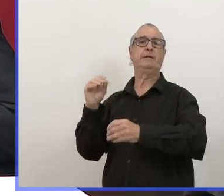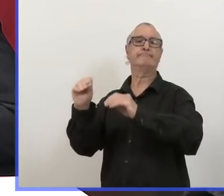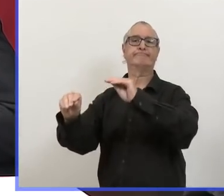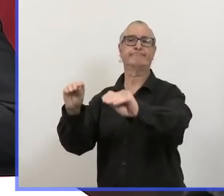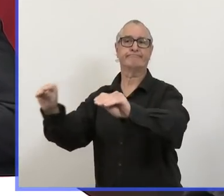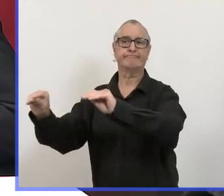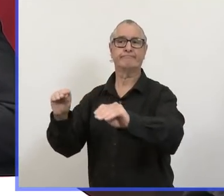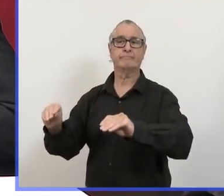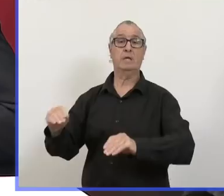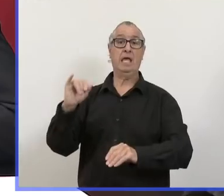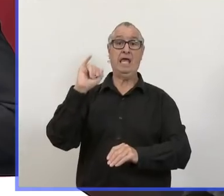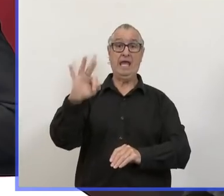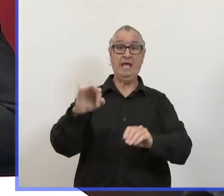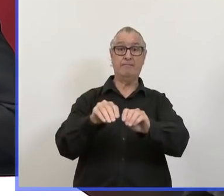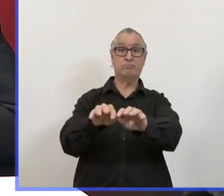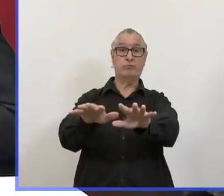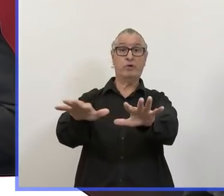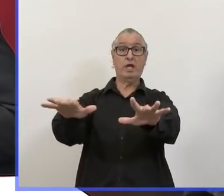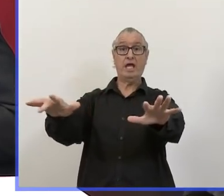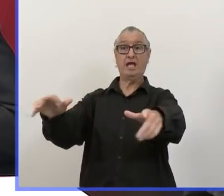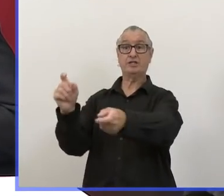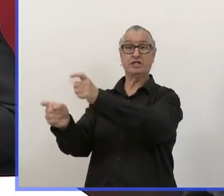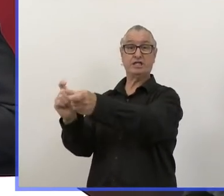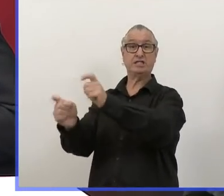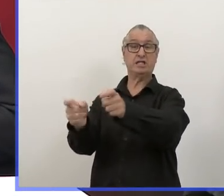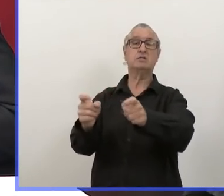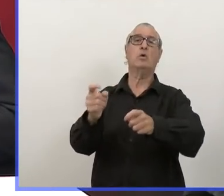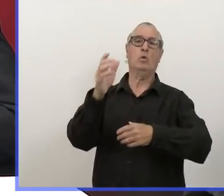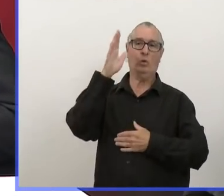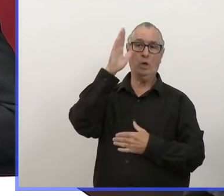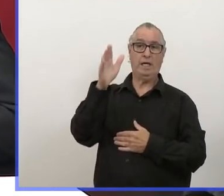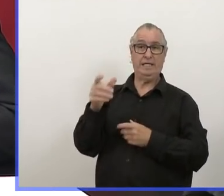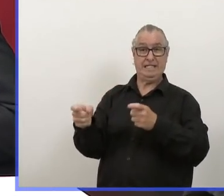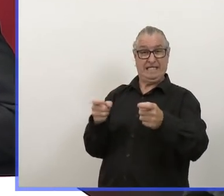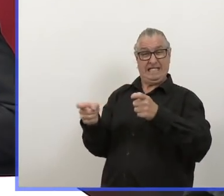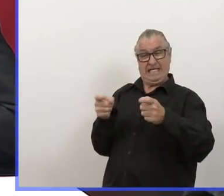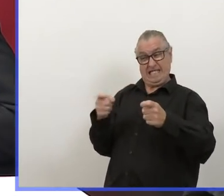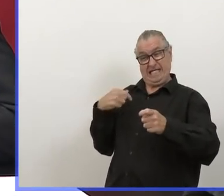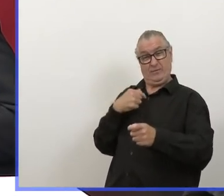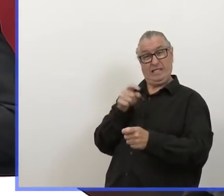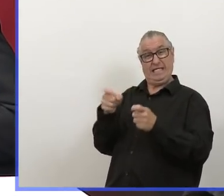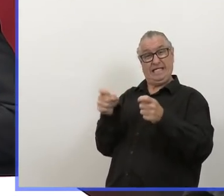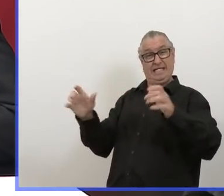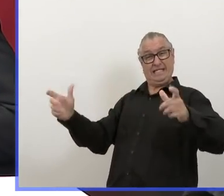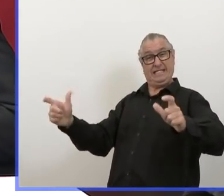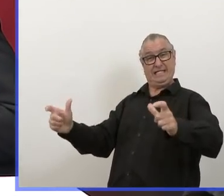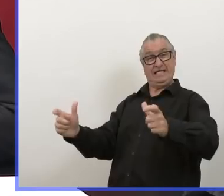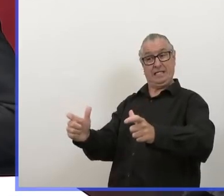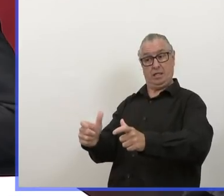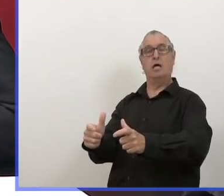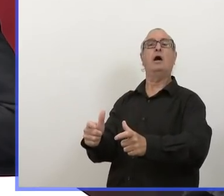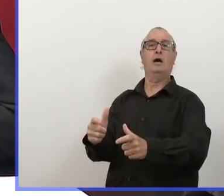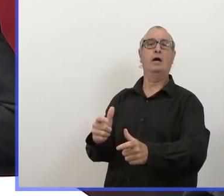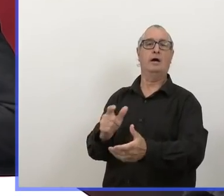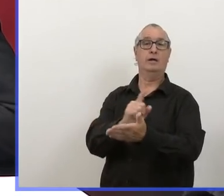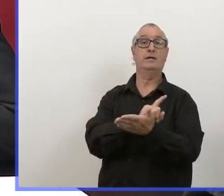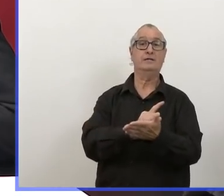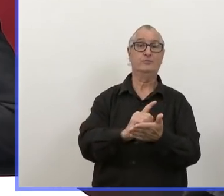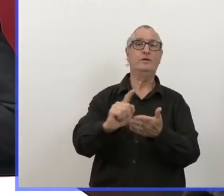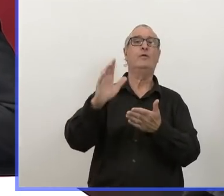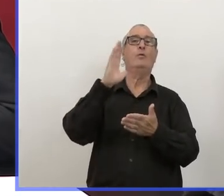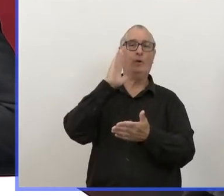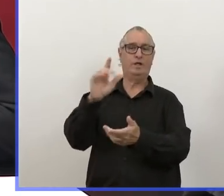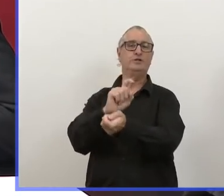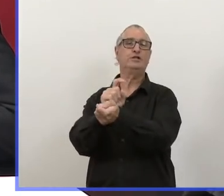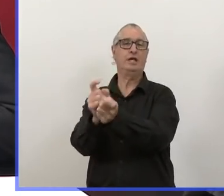greater the number of variants that are going to get generated. In a global setting, there's probably hundreds and if not thousands